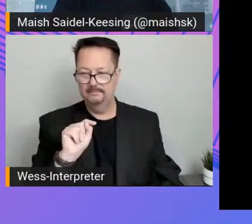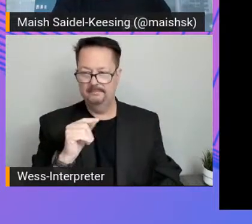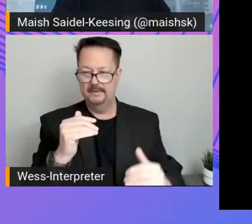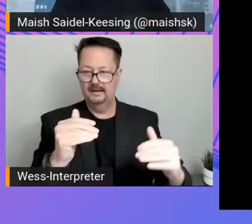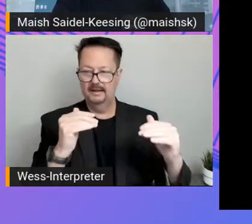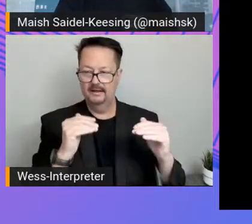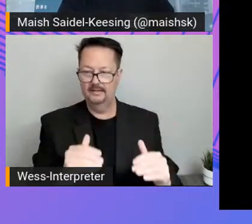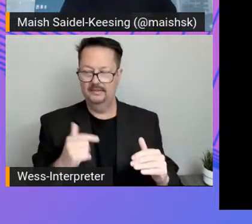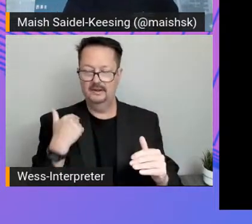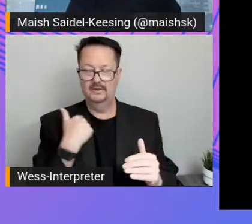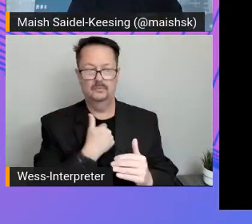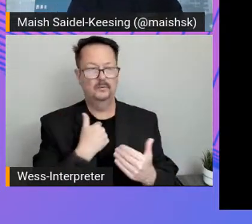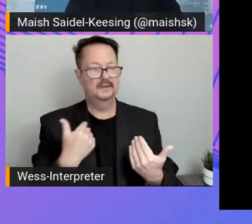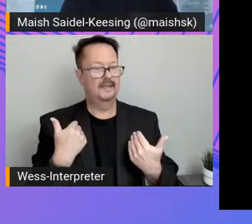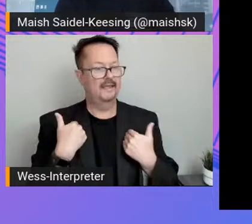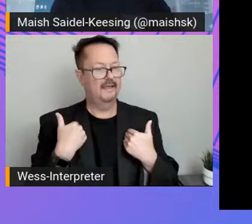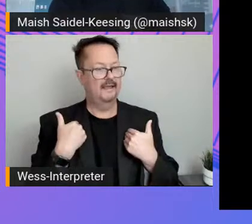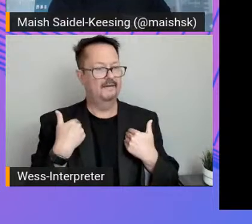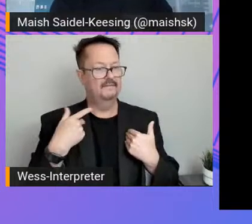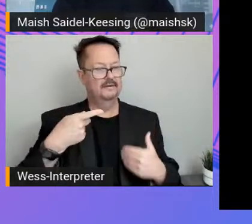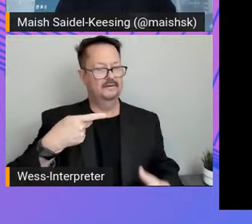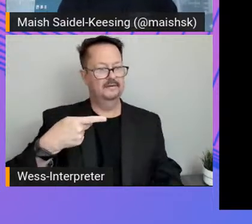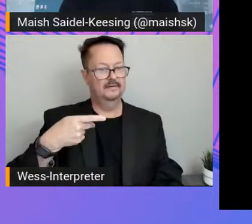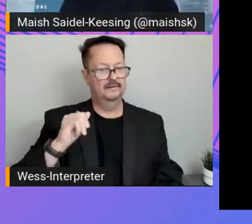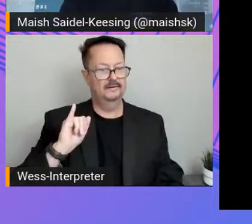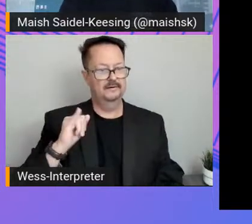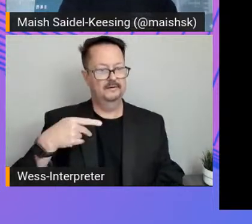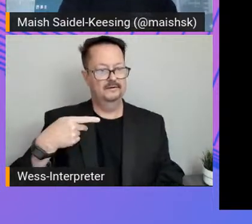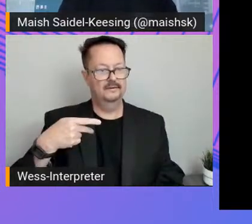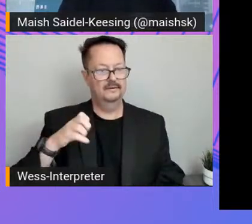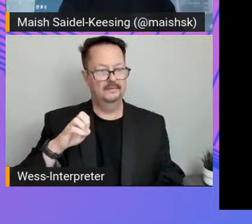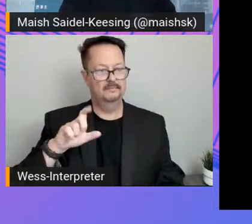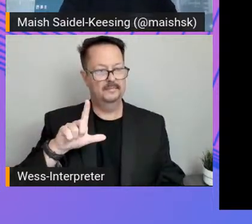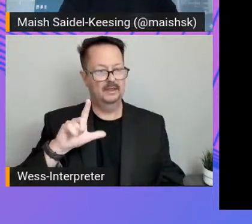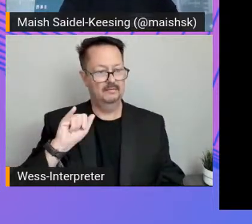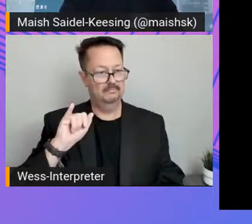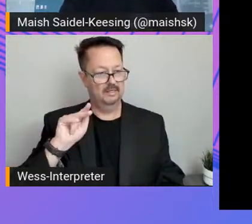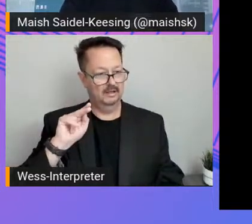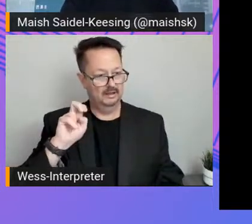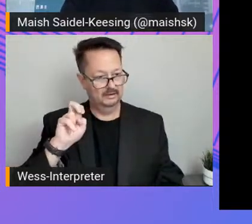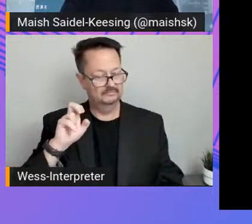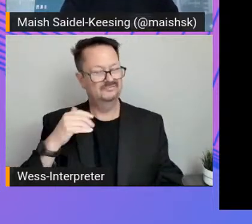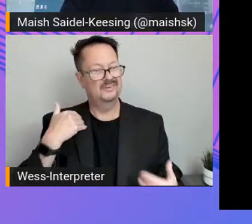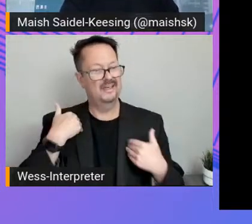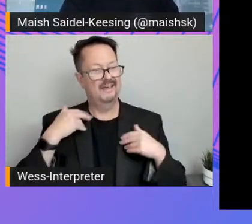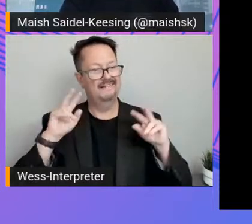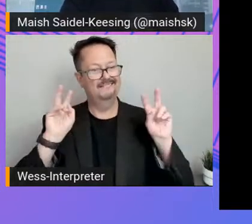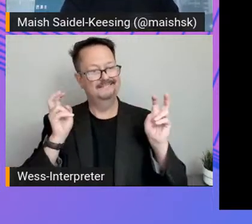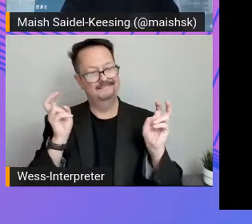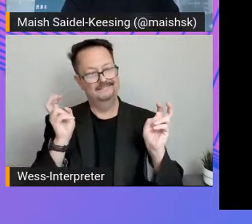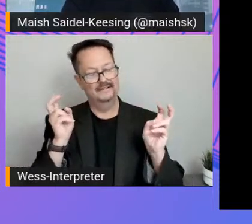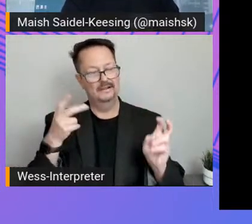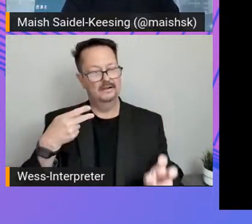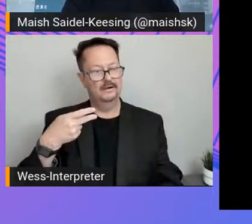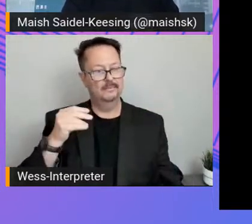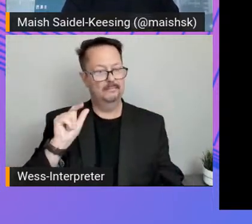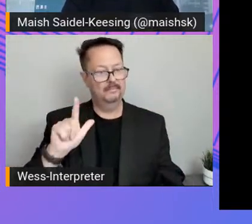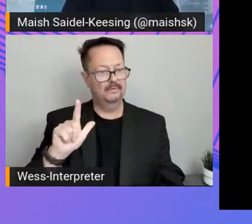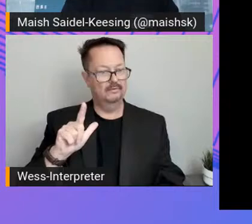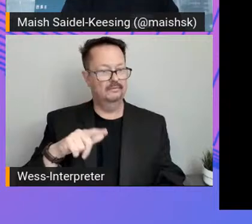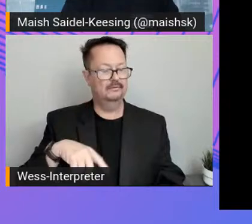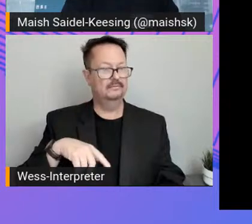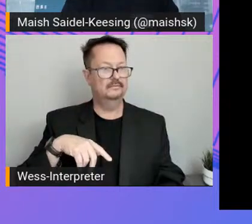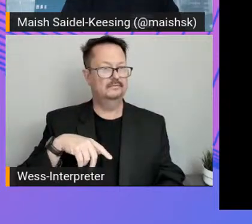with the pipelines, we create a pull request where